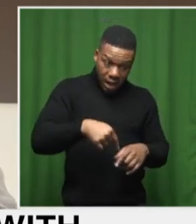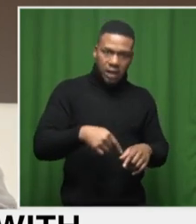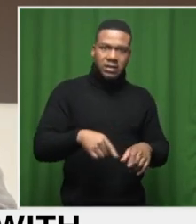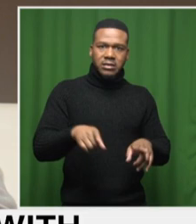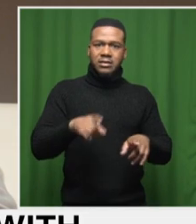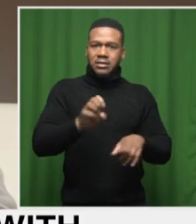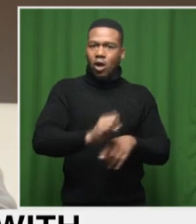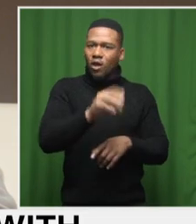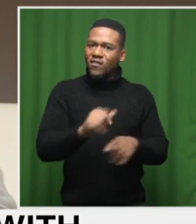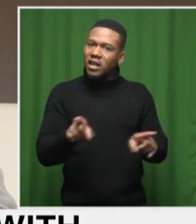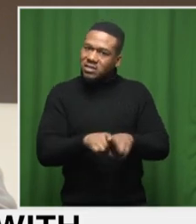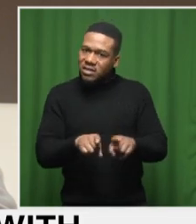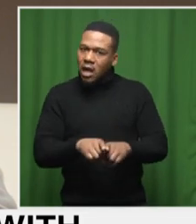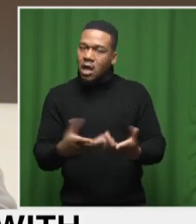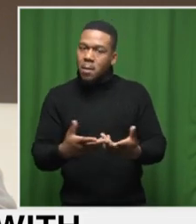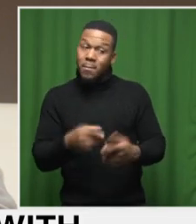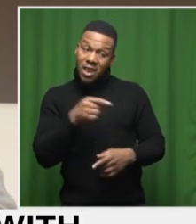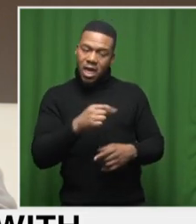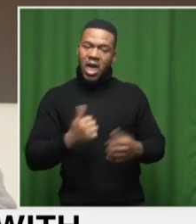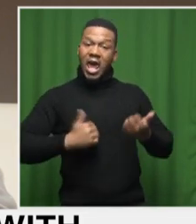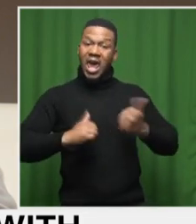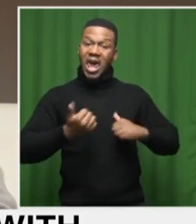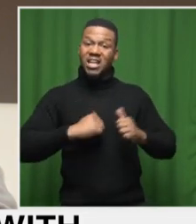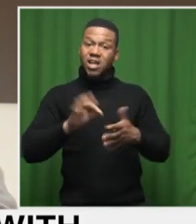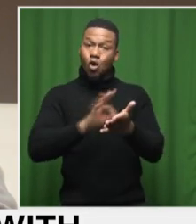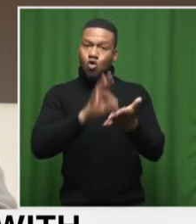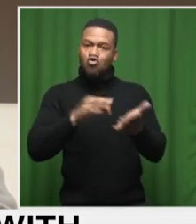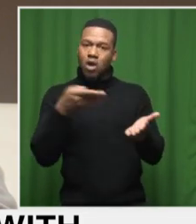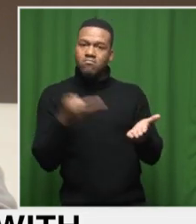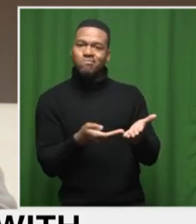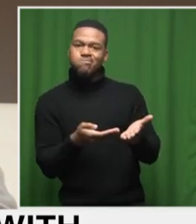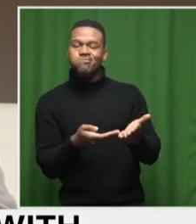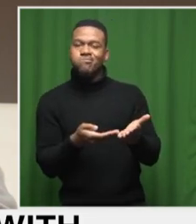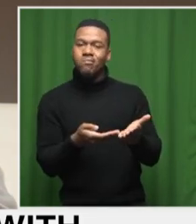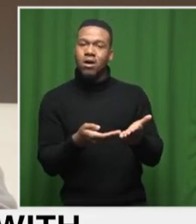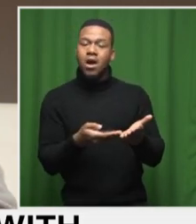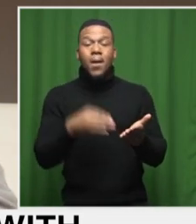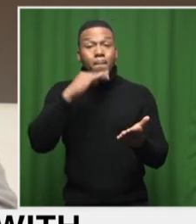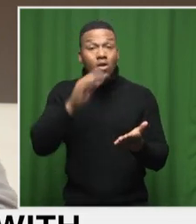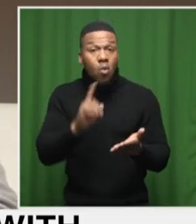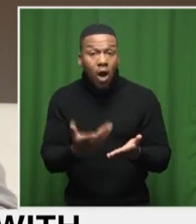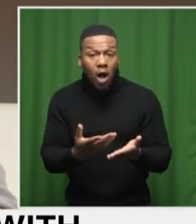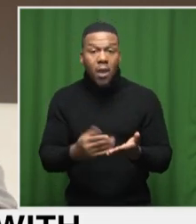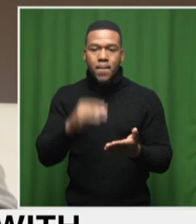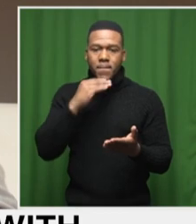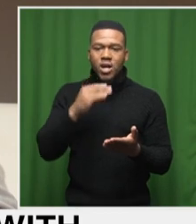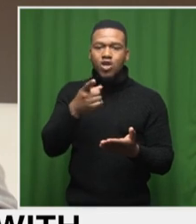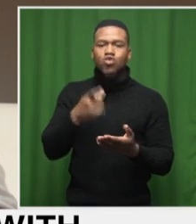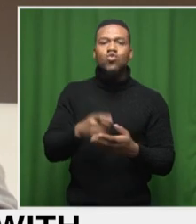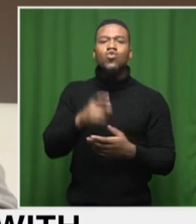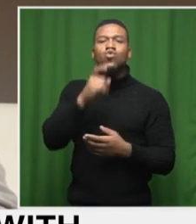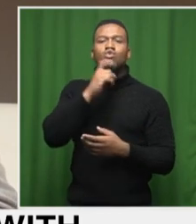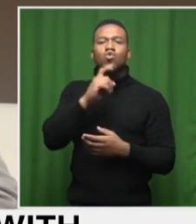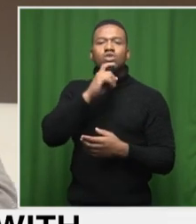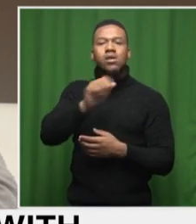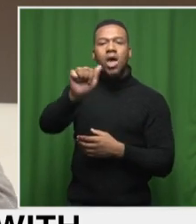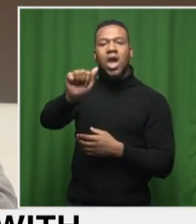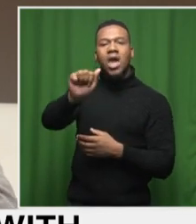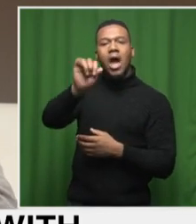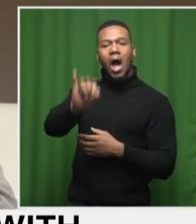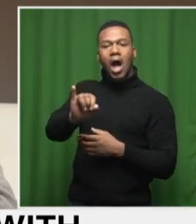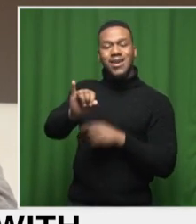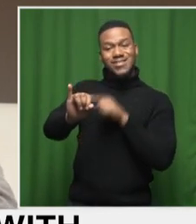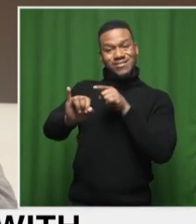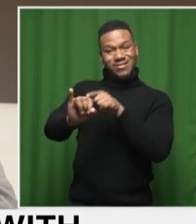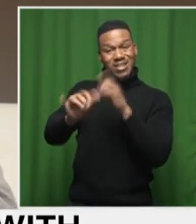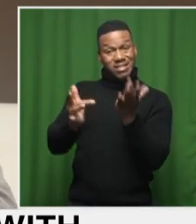African actor contracts, and we are deeply concerned. What it means, essentially, is that using AI, as soon as you sign